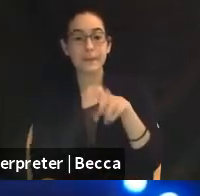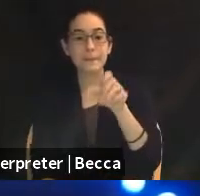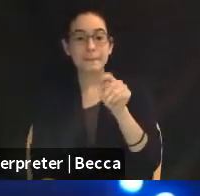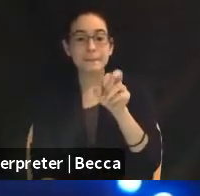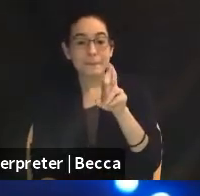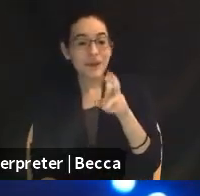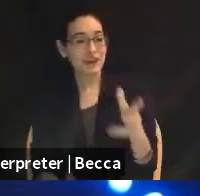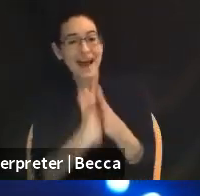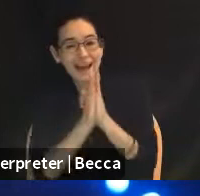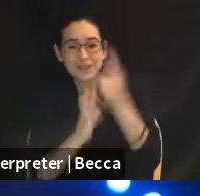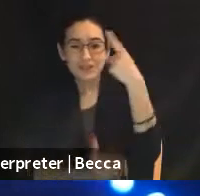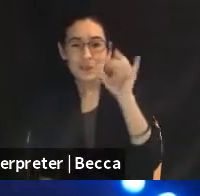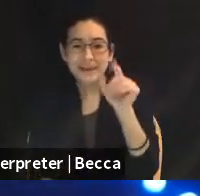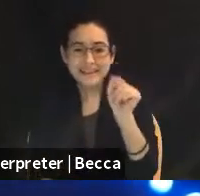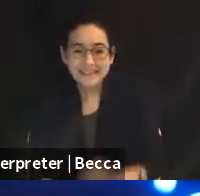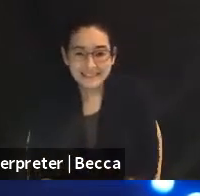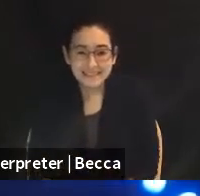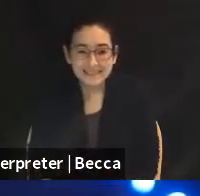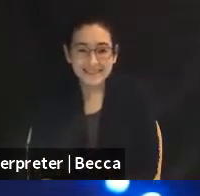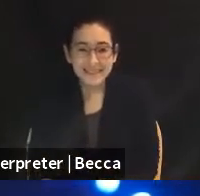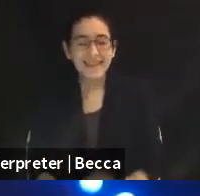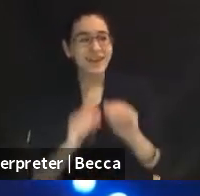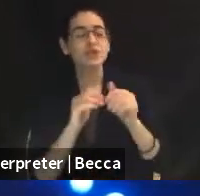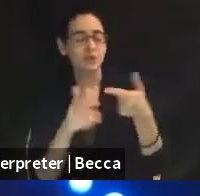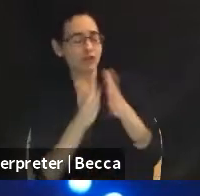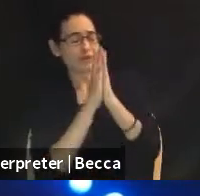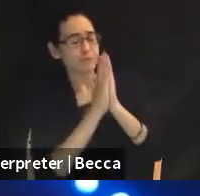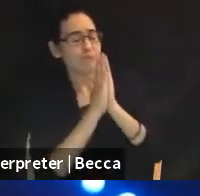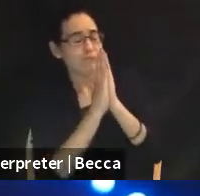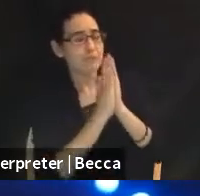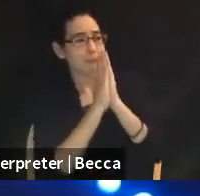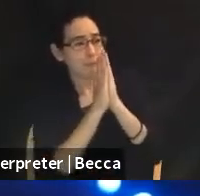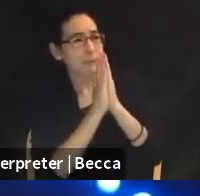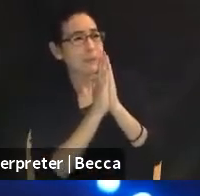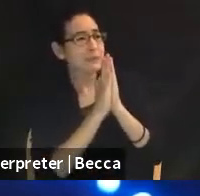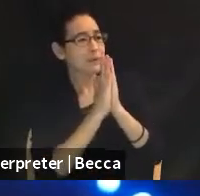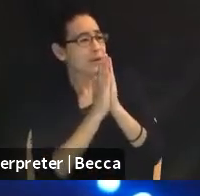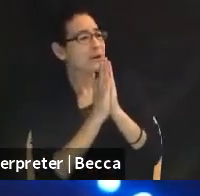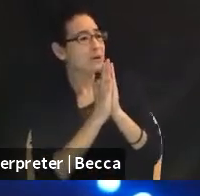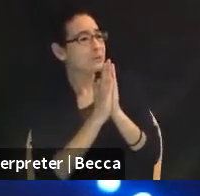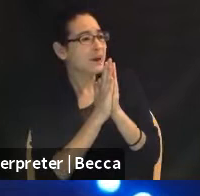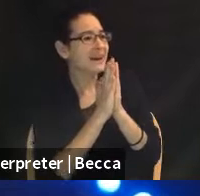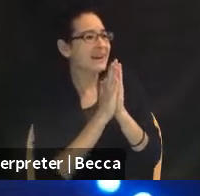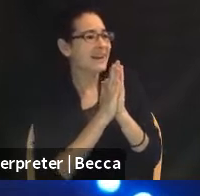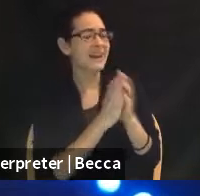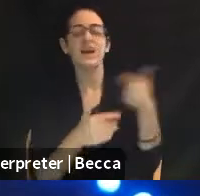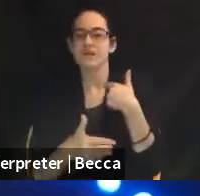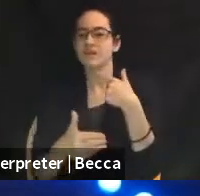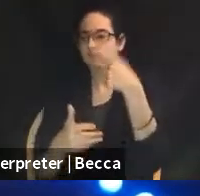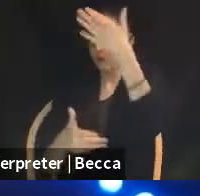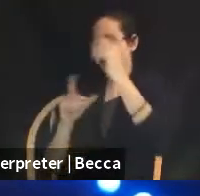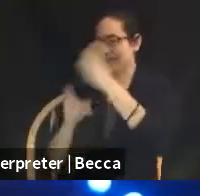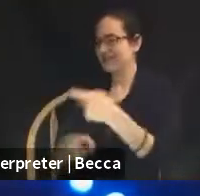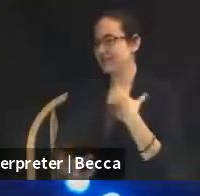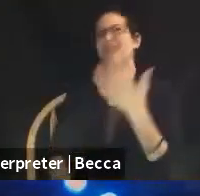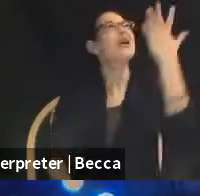He asked for it. I mean, how many times have you been praying for something and you get it and you're like, God, why? And God's like, you asked for it. Yeah,